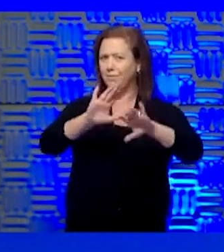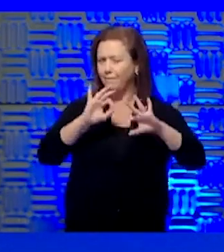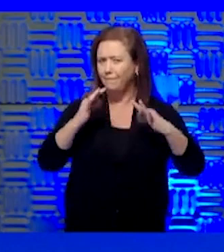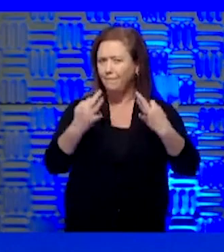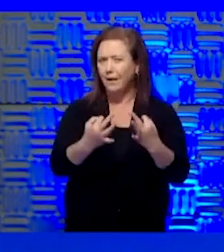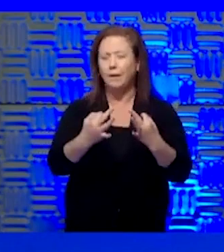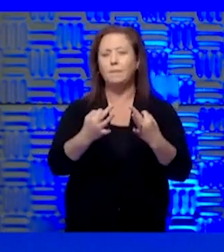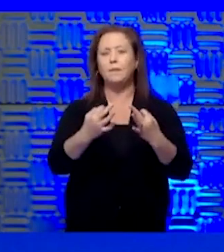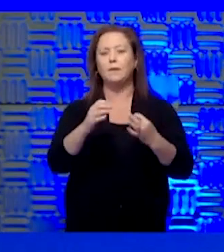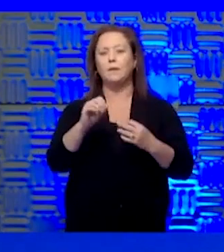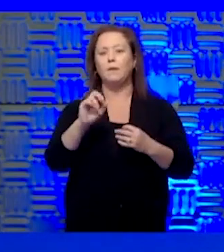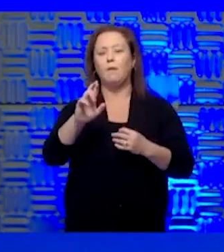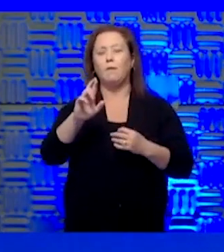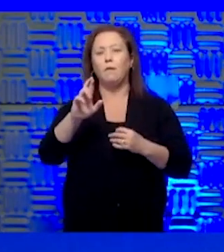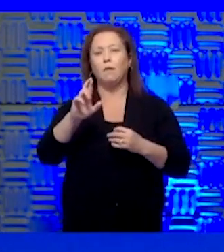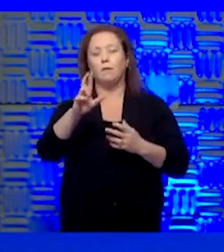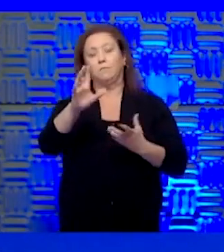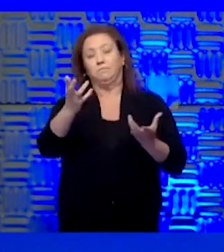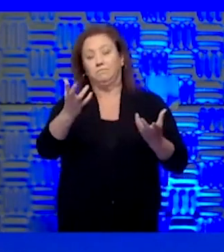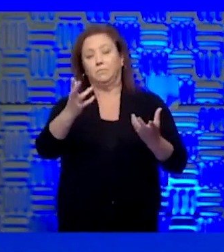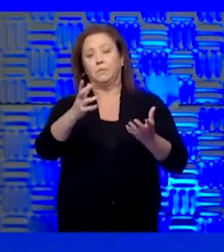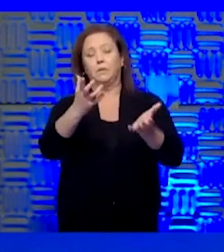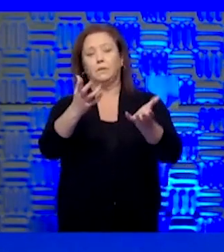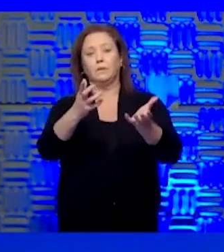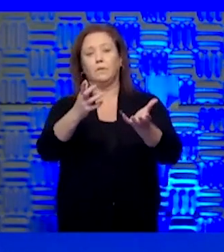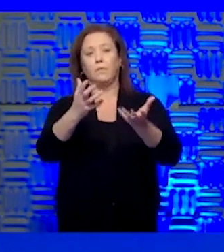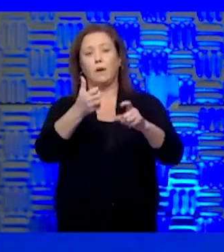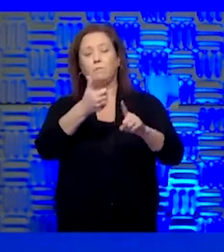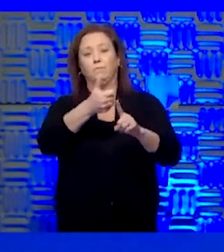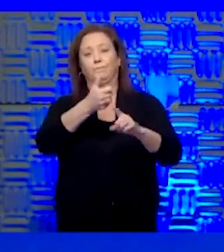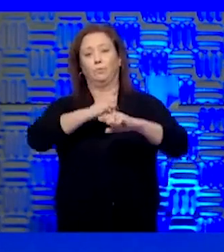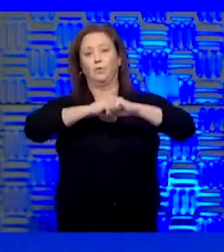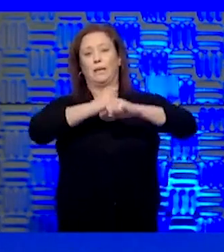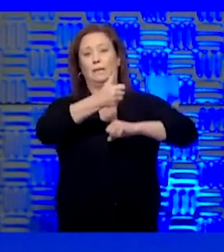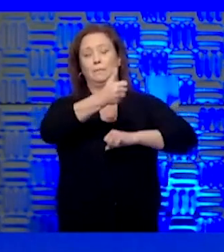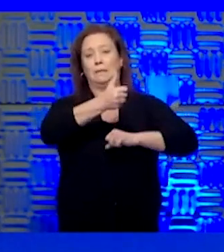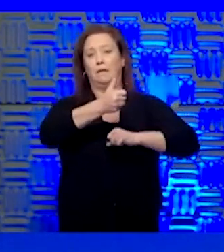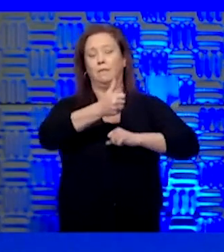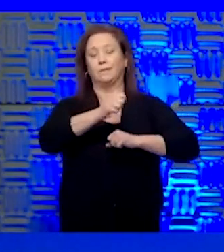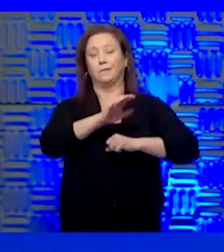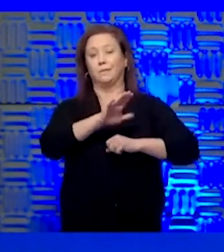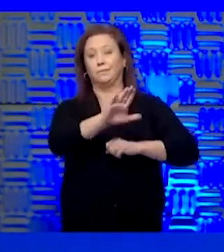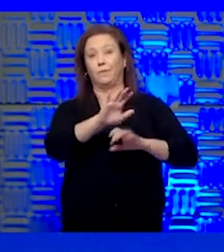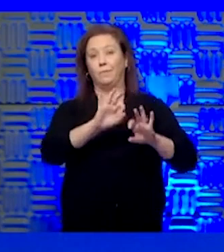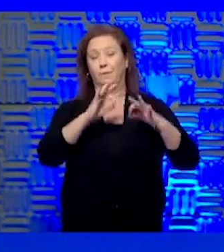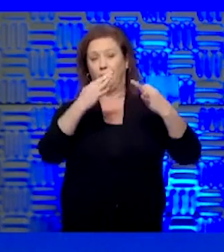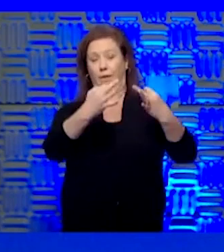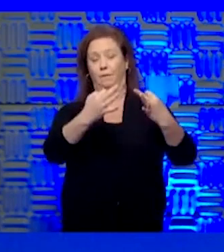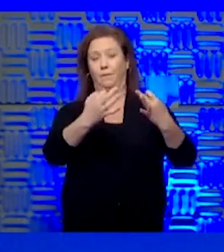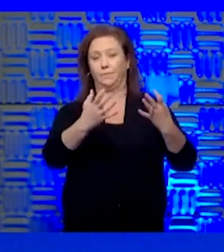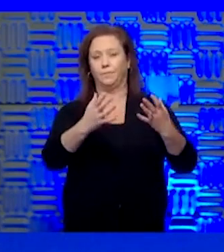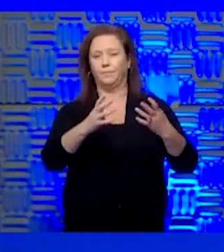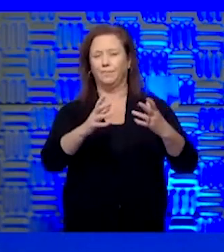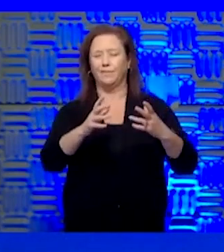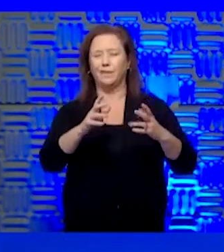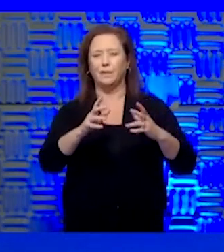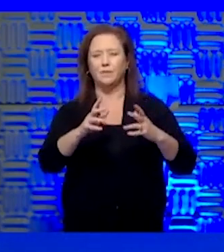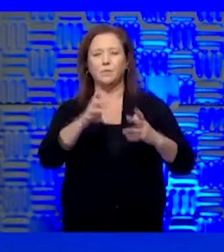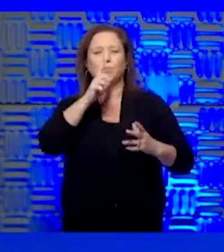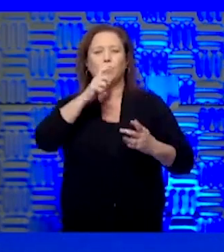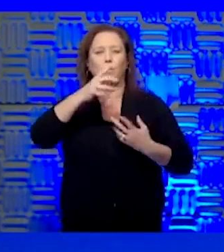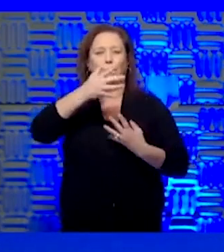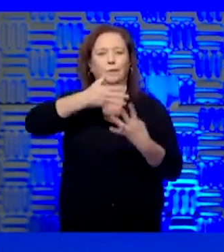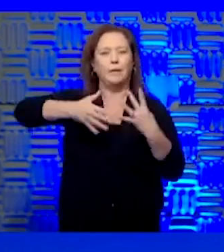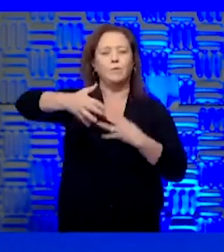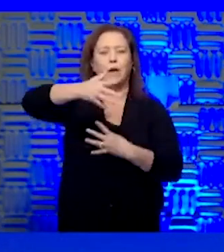families or if the healthcare workers want to protect themselves from their families, depending on, who people are interacting